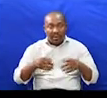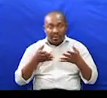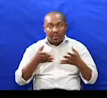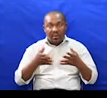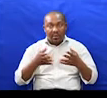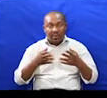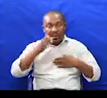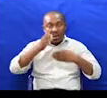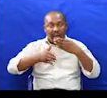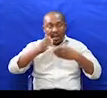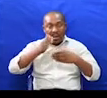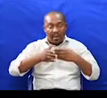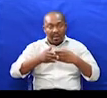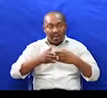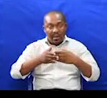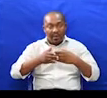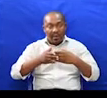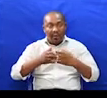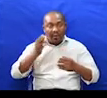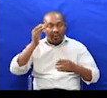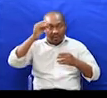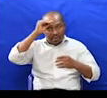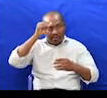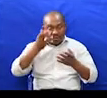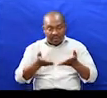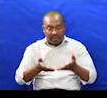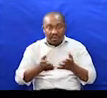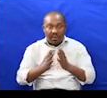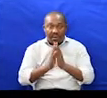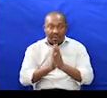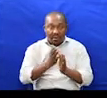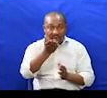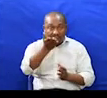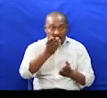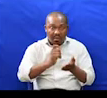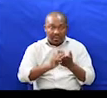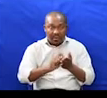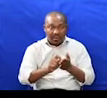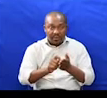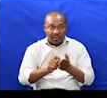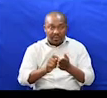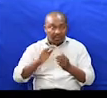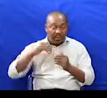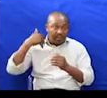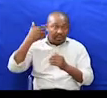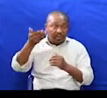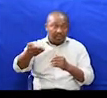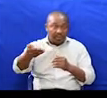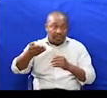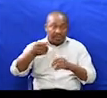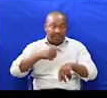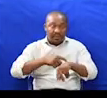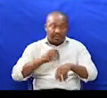end of our lesson of today. Thank you, my students. I will be with you in the next period.